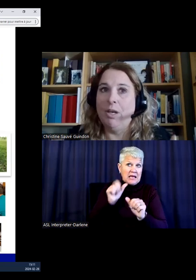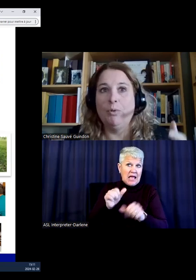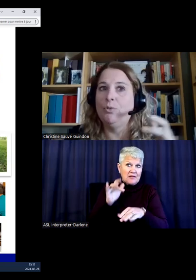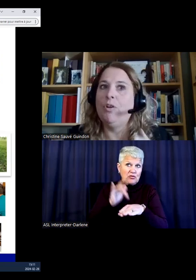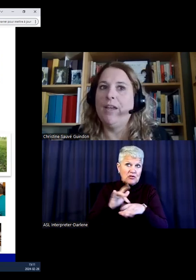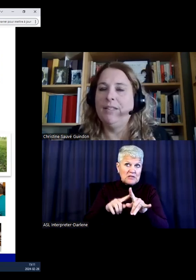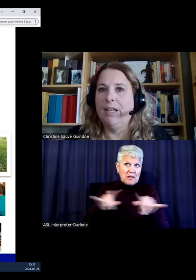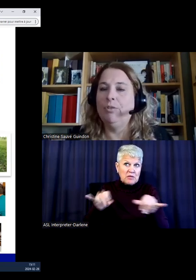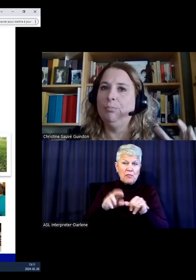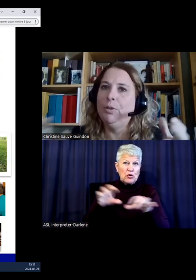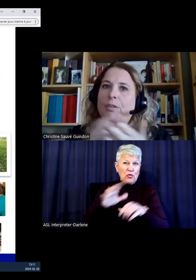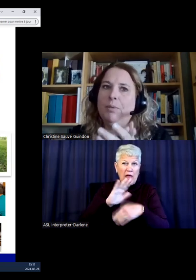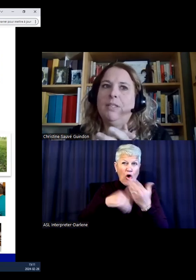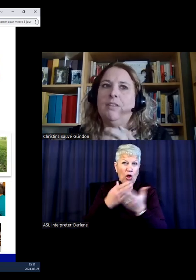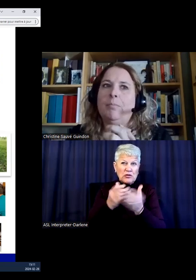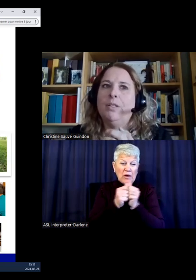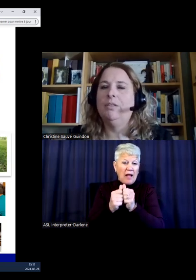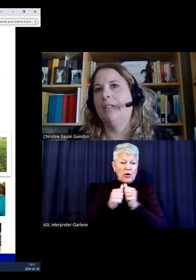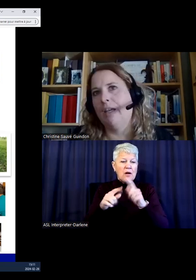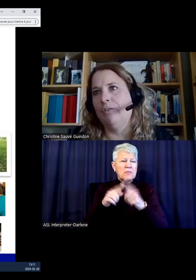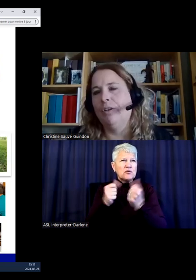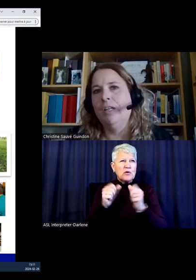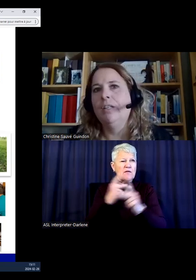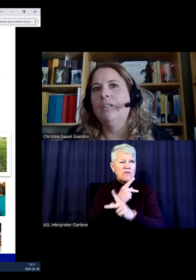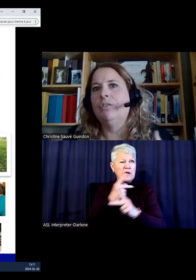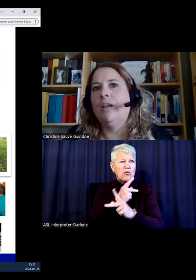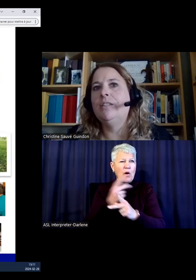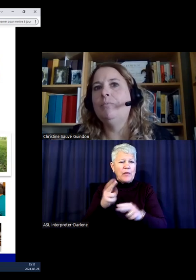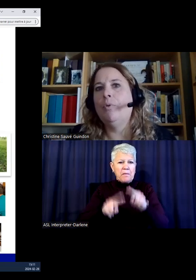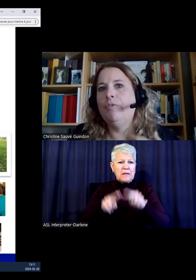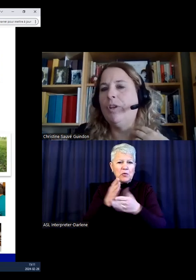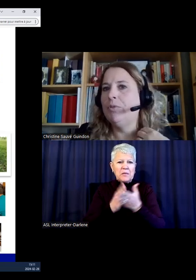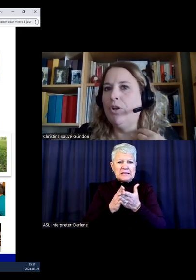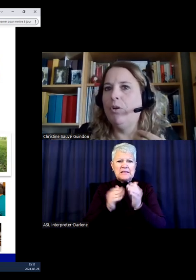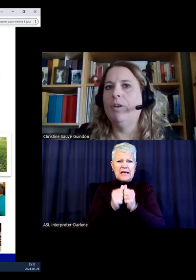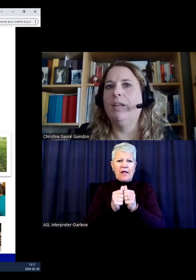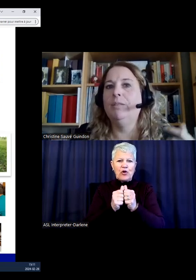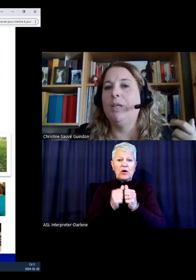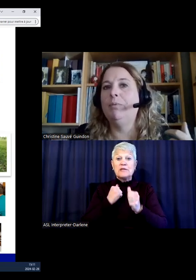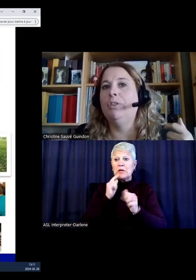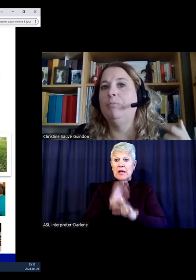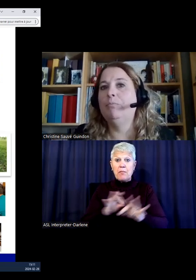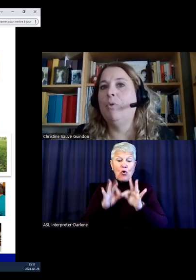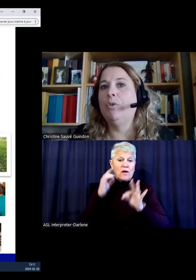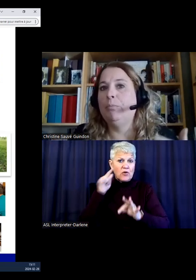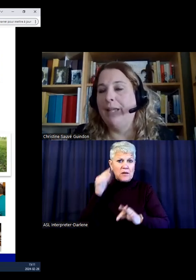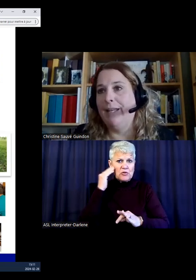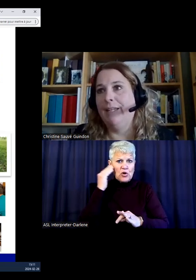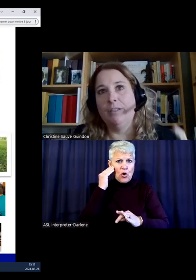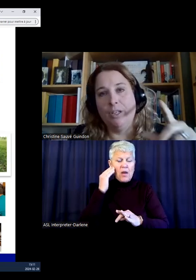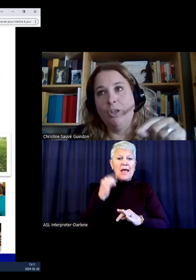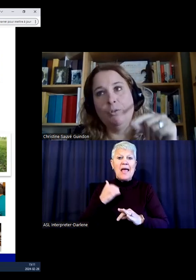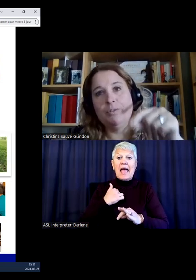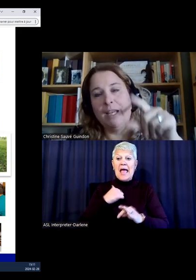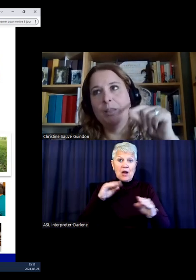same time or doing all that together to put the pieces of the puzzle together? So that's important for him to know and to be able to motor